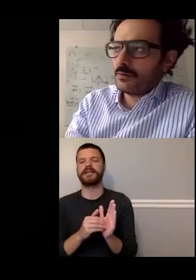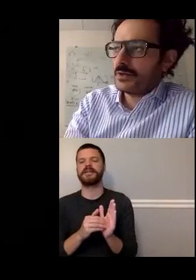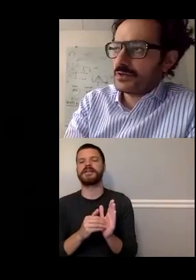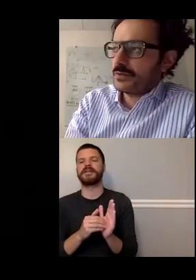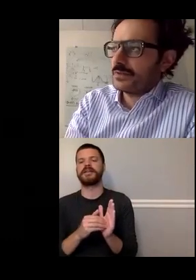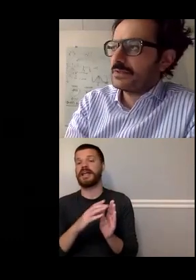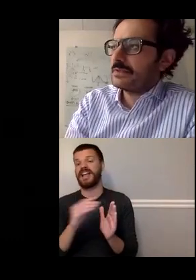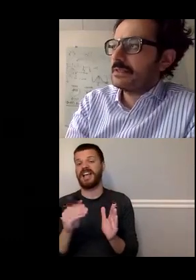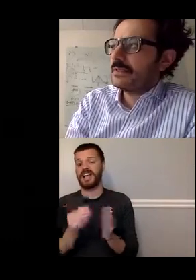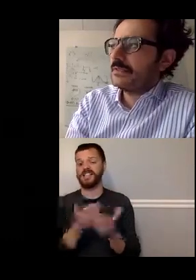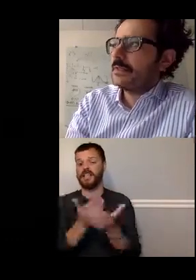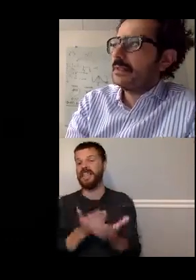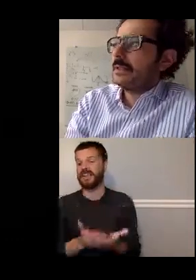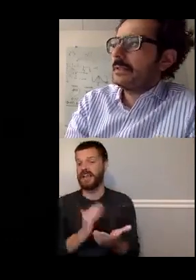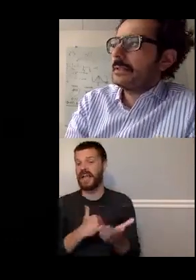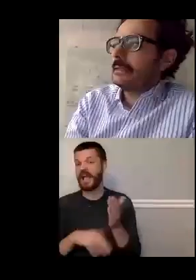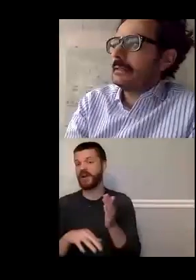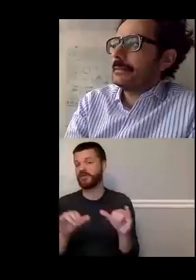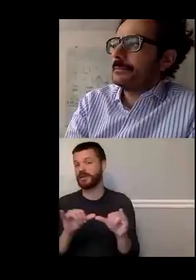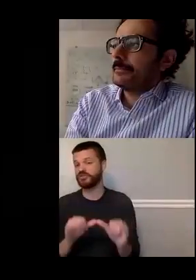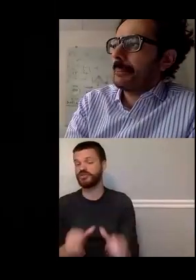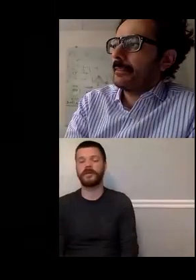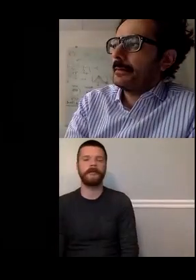validity of our measures. So this is here